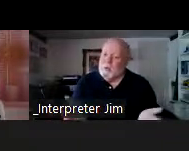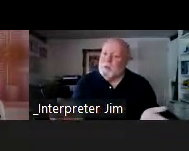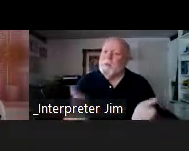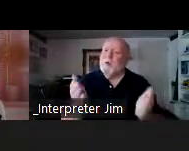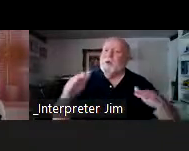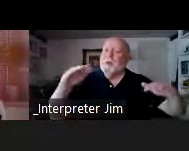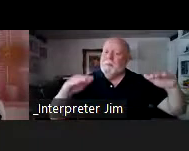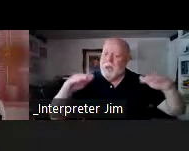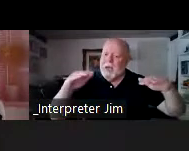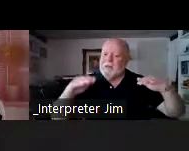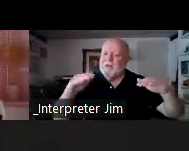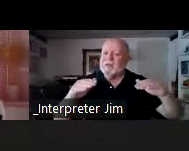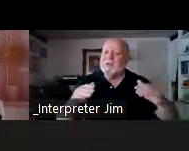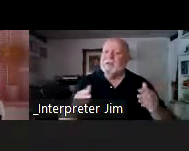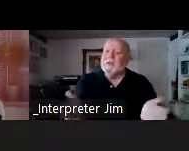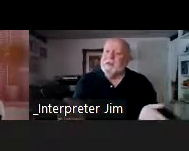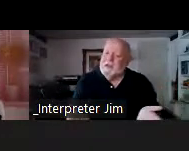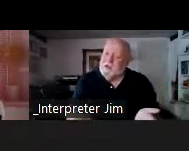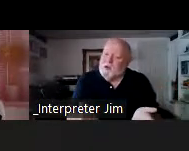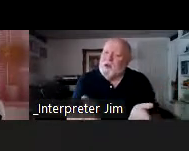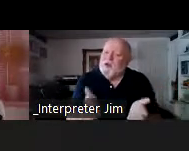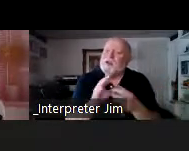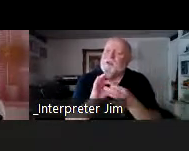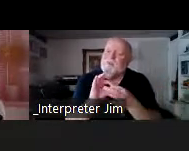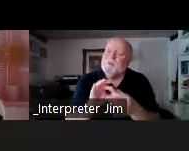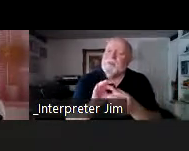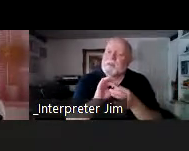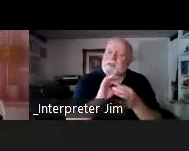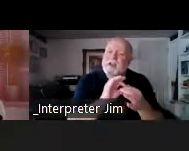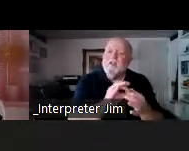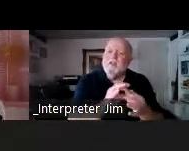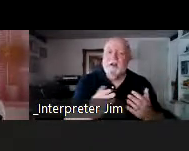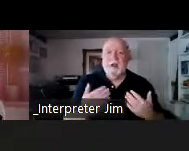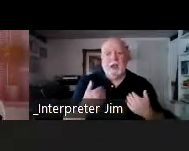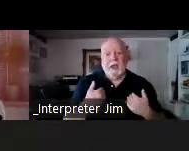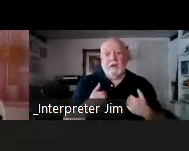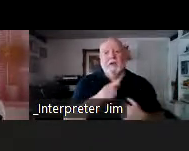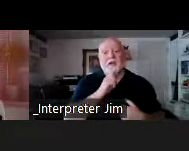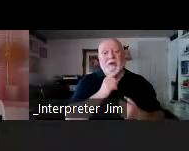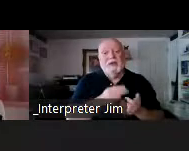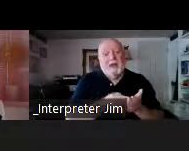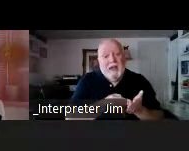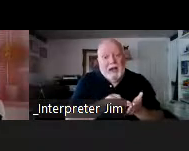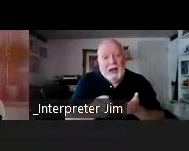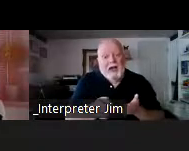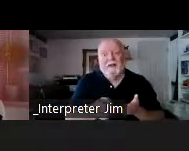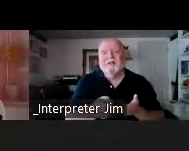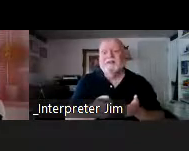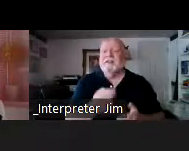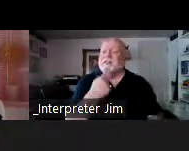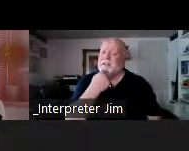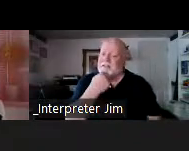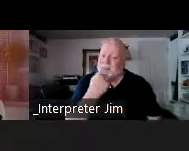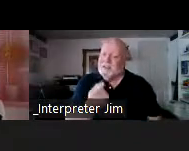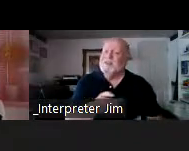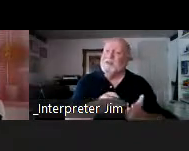connection, truthful autobiography. I think timing of the autobiography is important. Don't do it too early, but truth telling is really important.